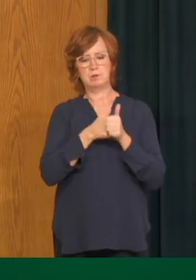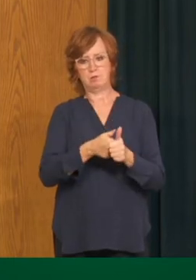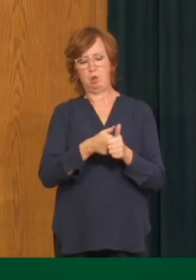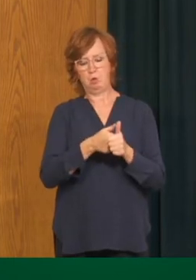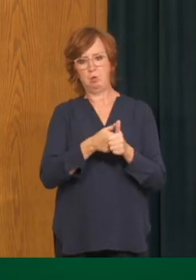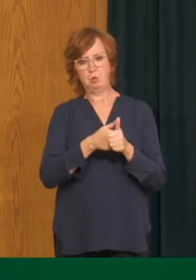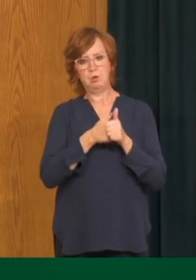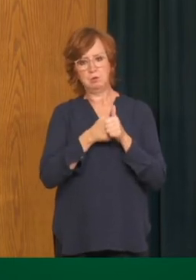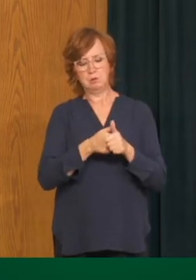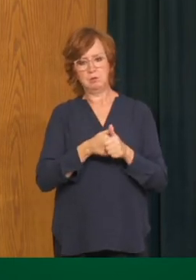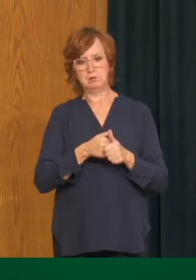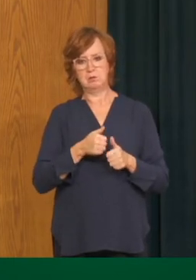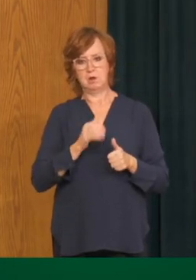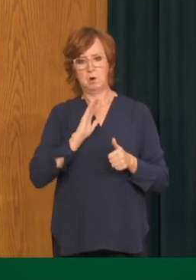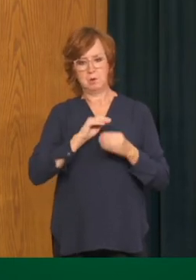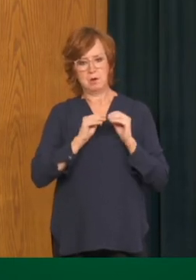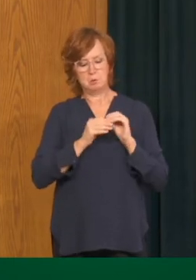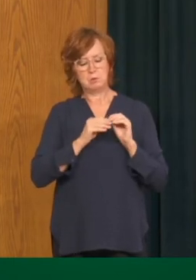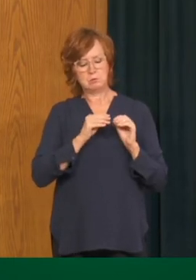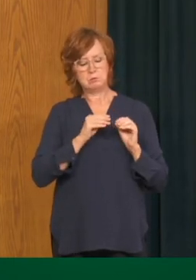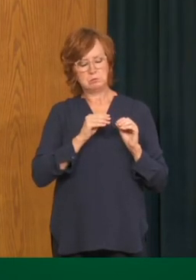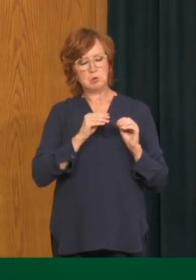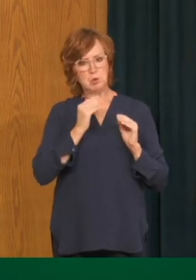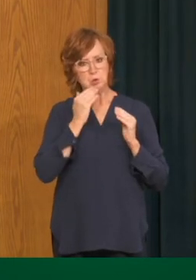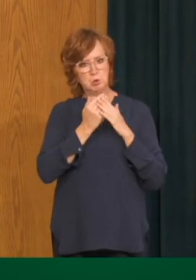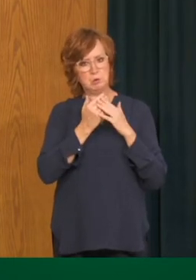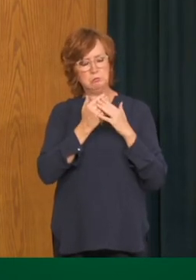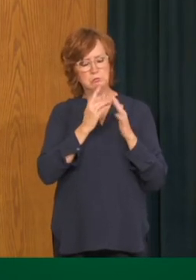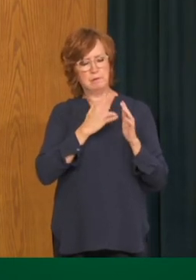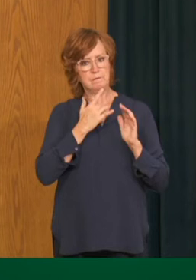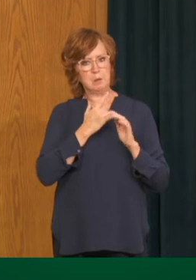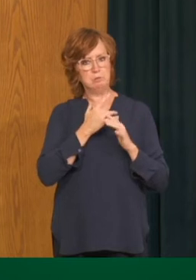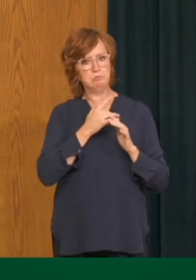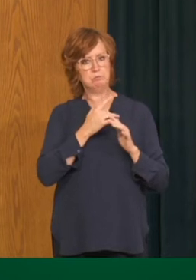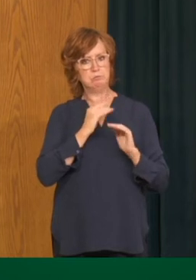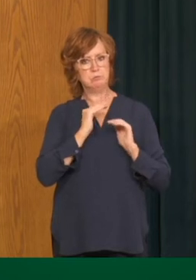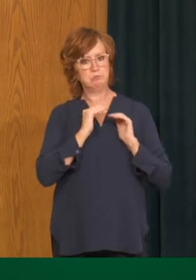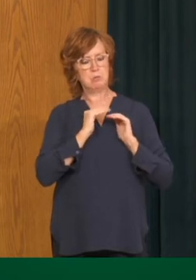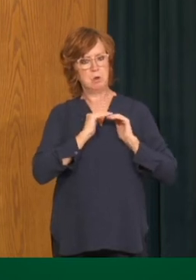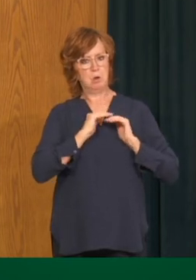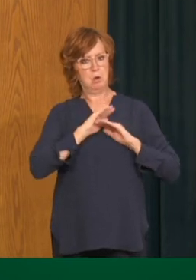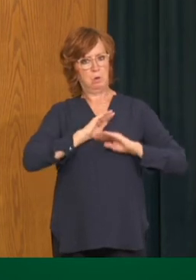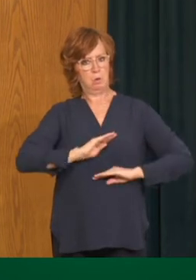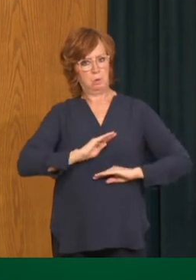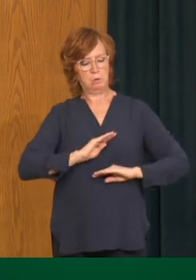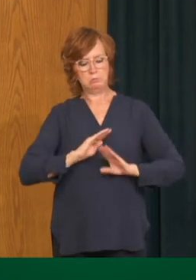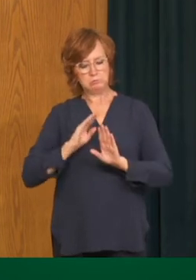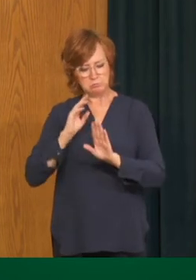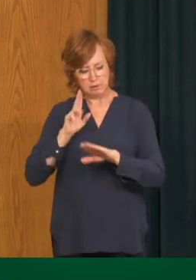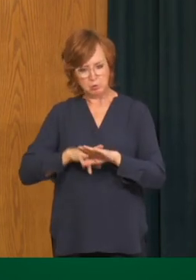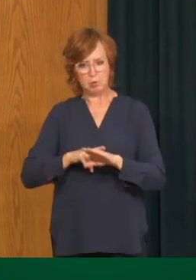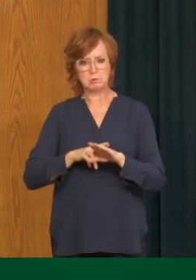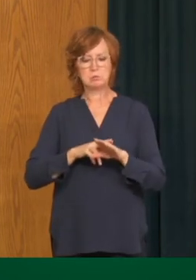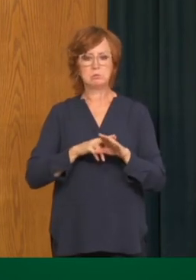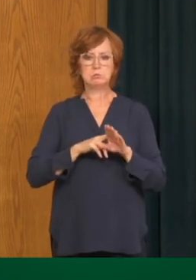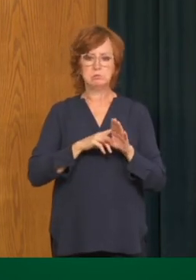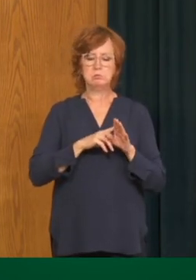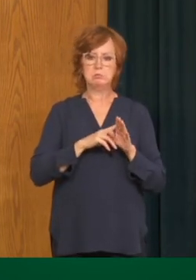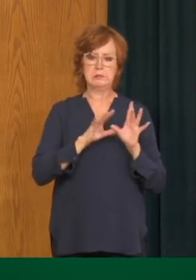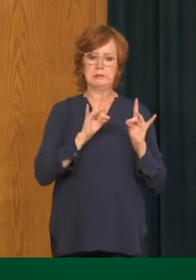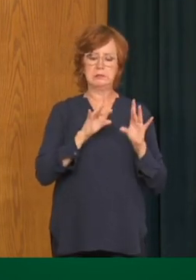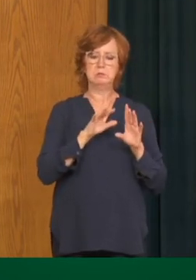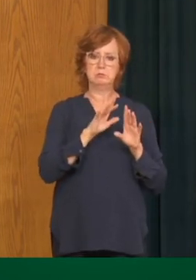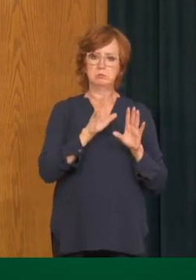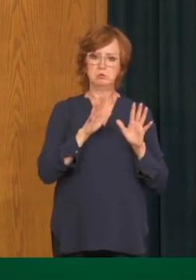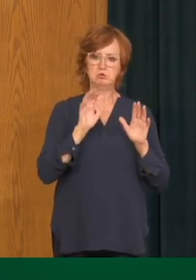We are doing well here in Saskatchewan. Notwithstanding some specific challenges that we have had, we continue to do very